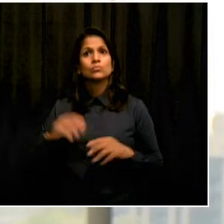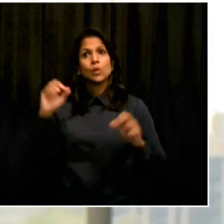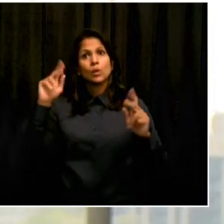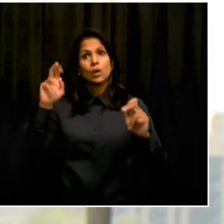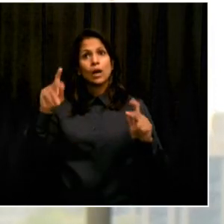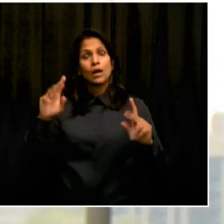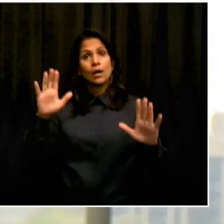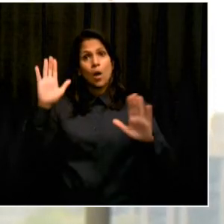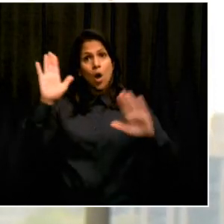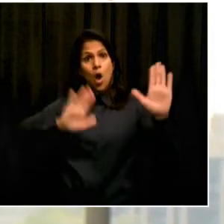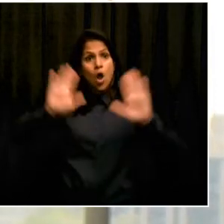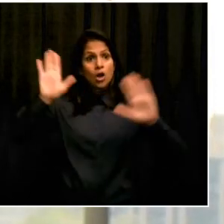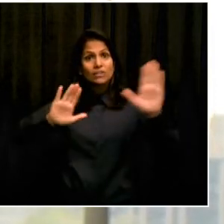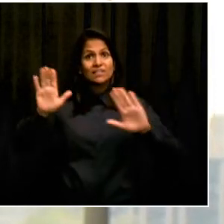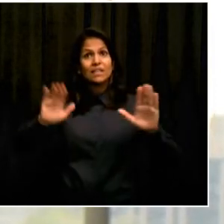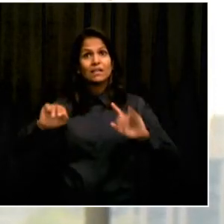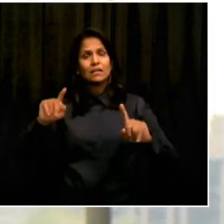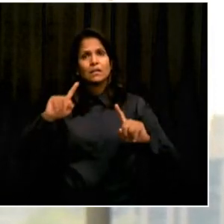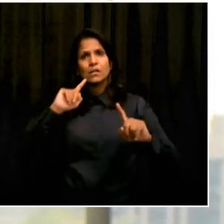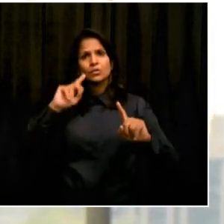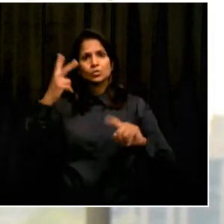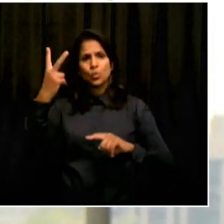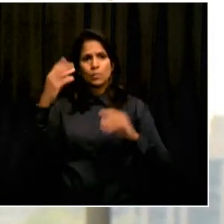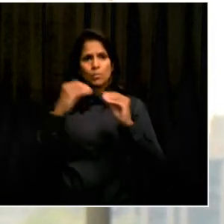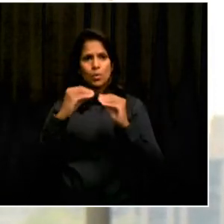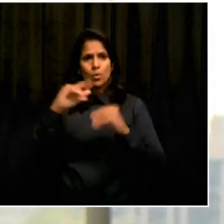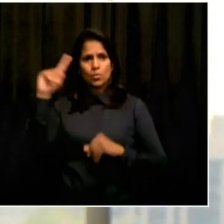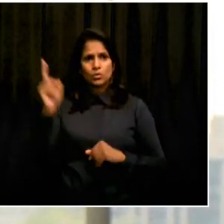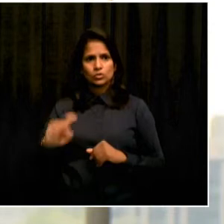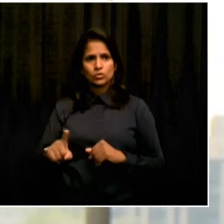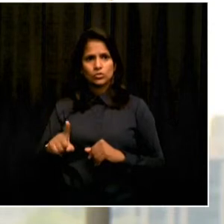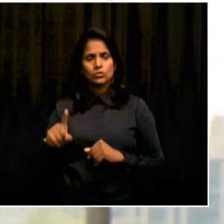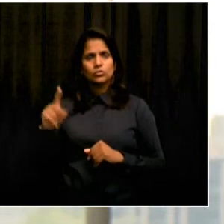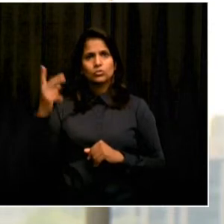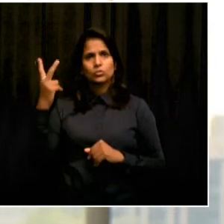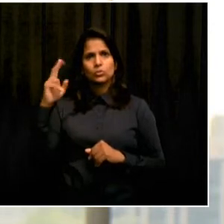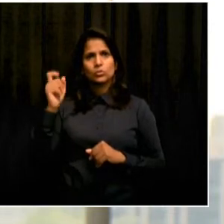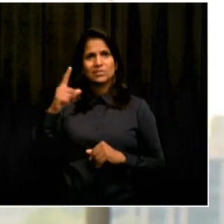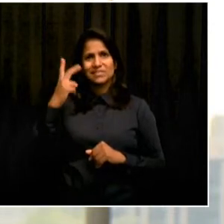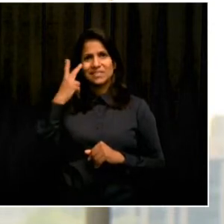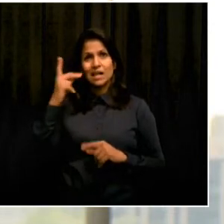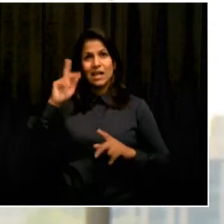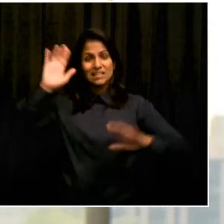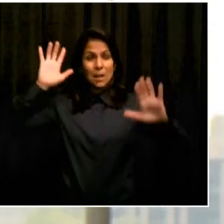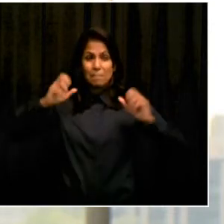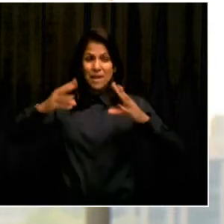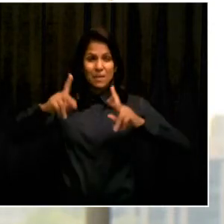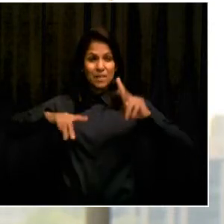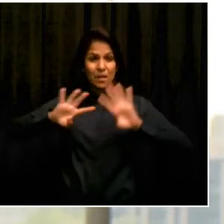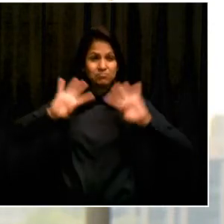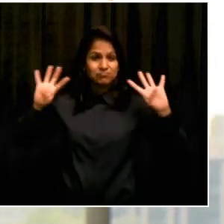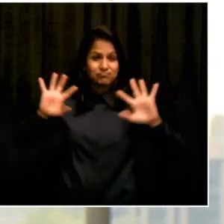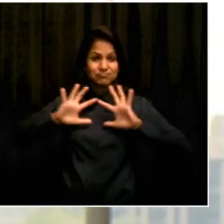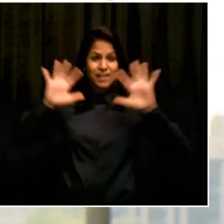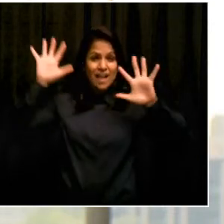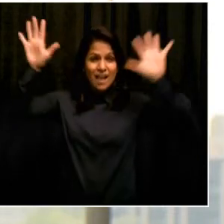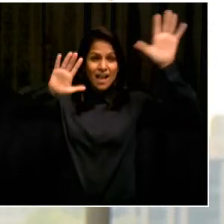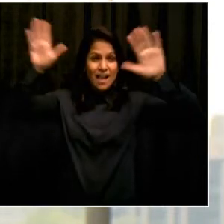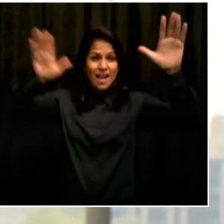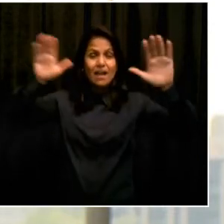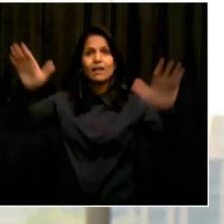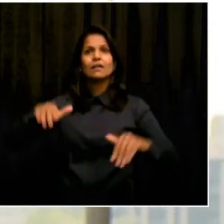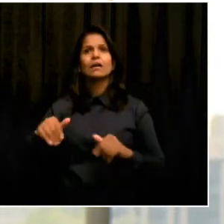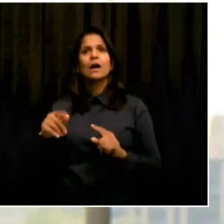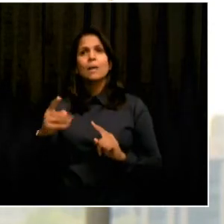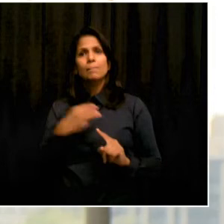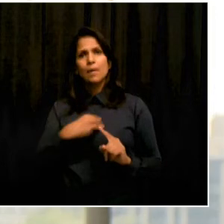it here, we can call it here. Guys, we've had really clear, consistent rules. Either live by them, or if you don't want to participate, you don't have to. Well, Mr.